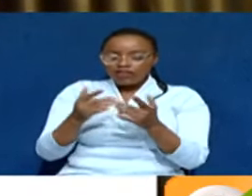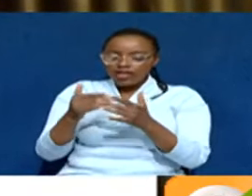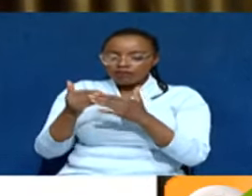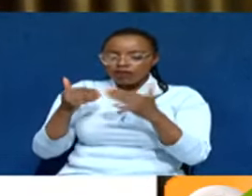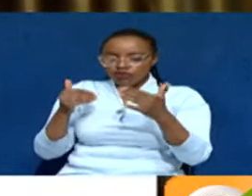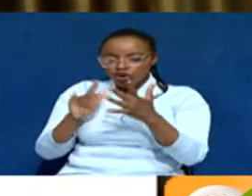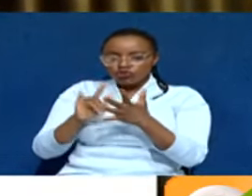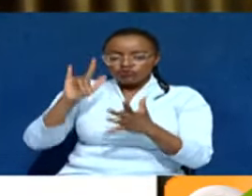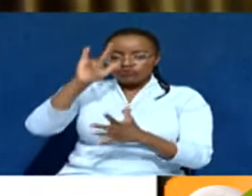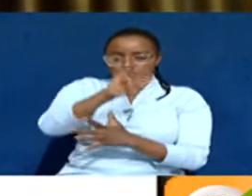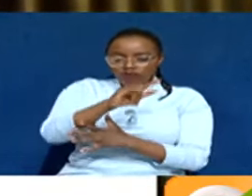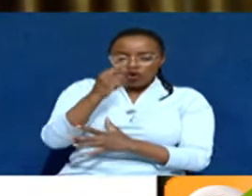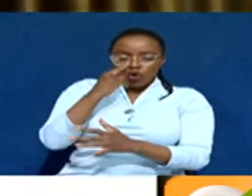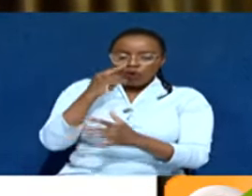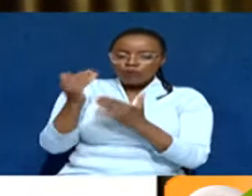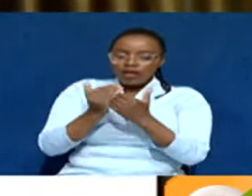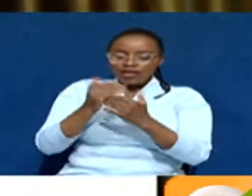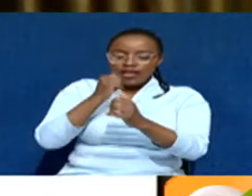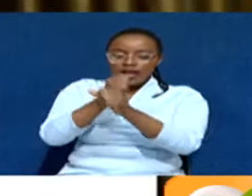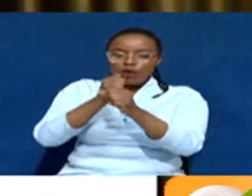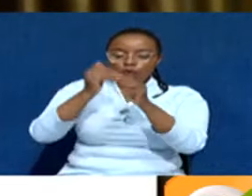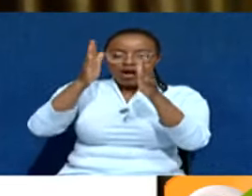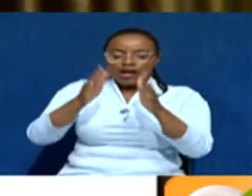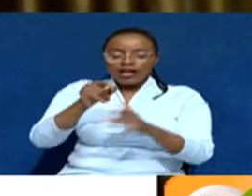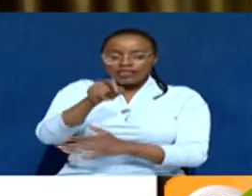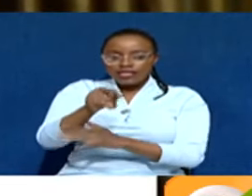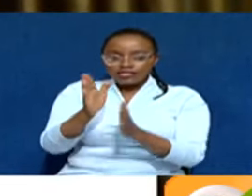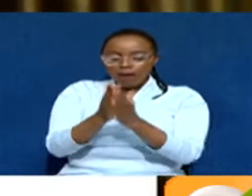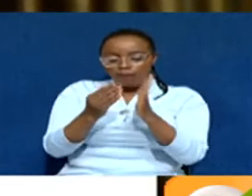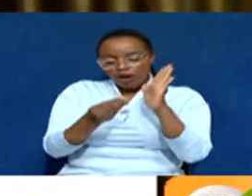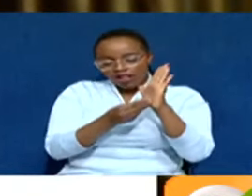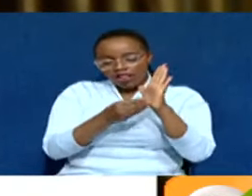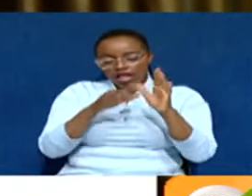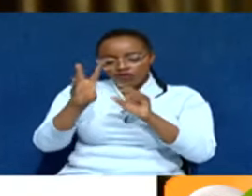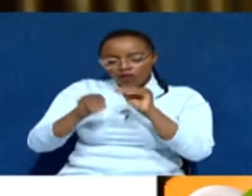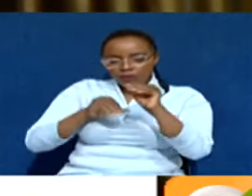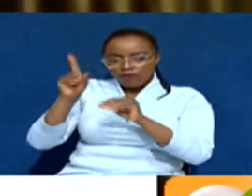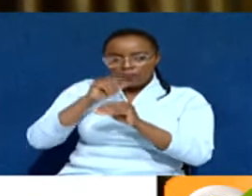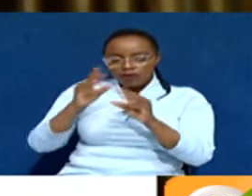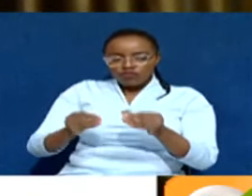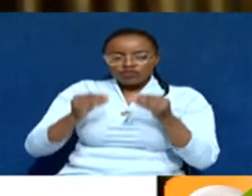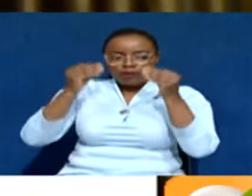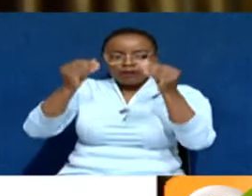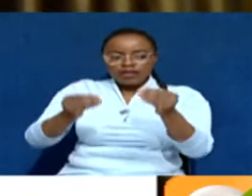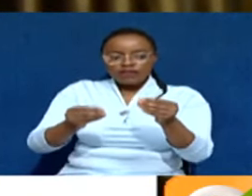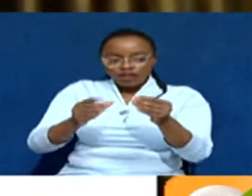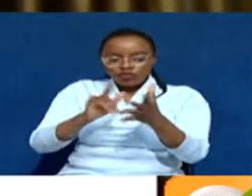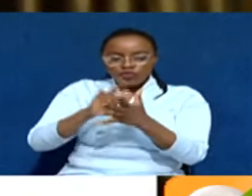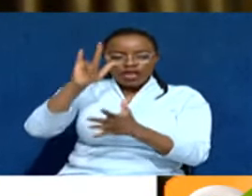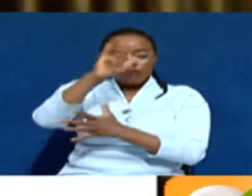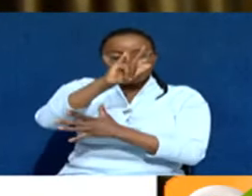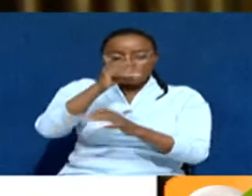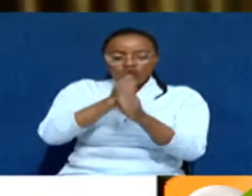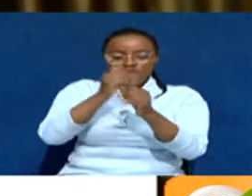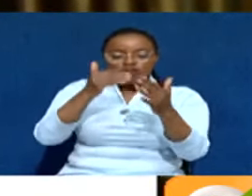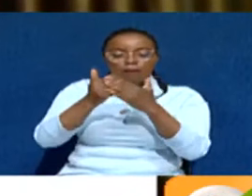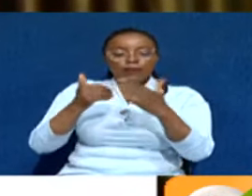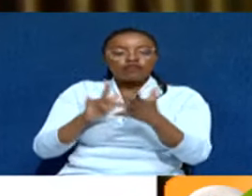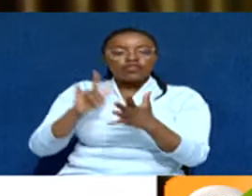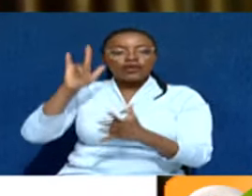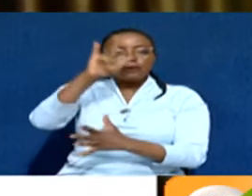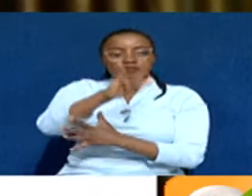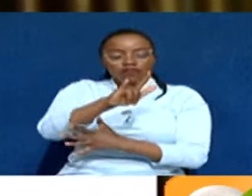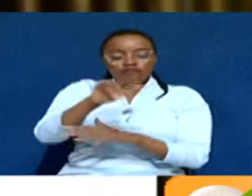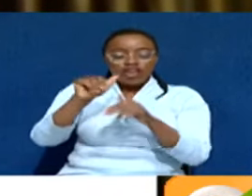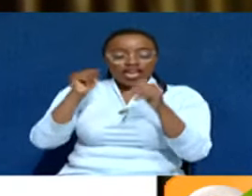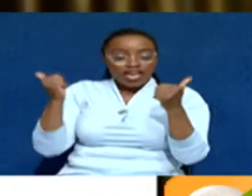training for home care workers, and this handbook has been developed and given to these migrant workers before they leave.